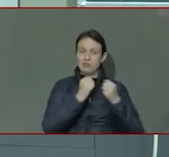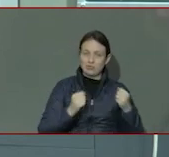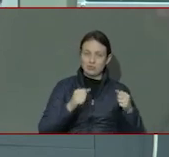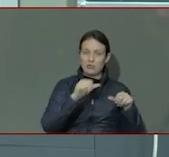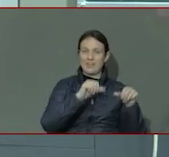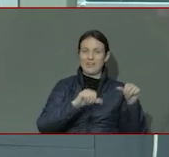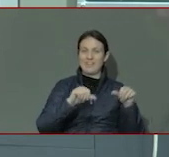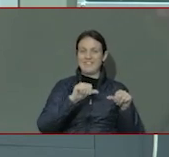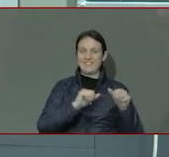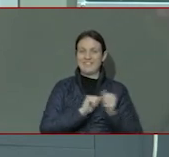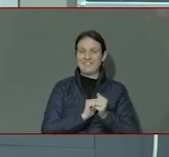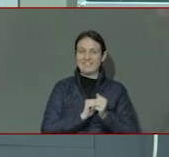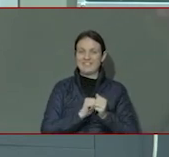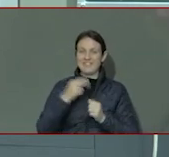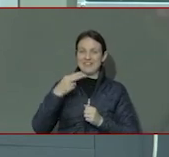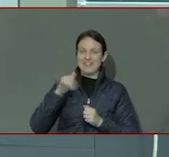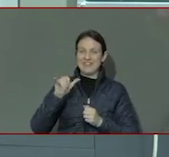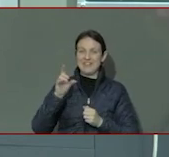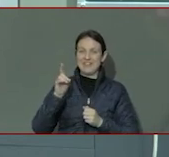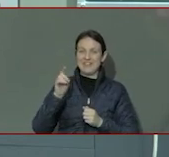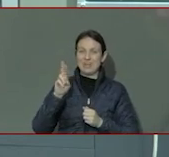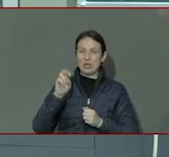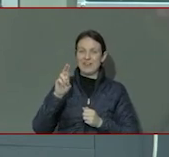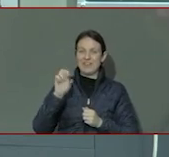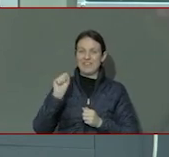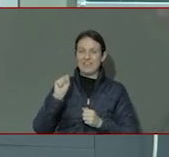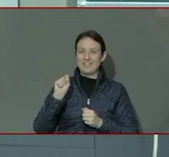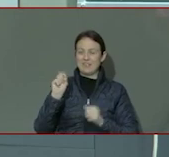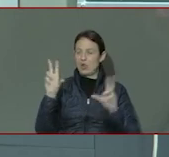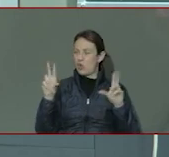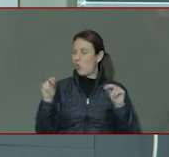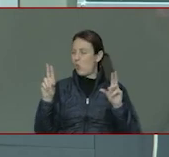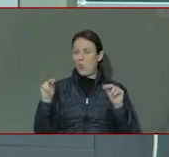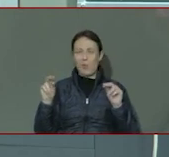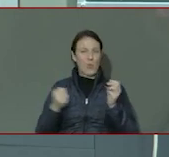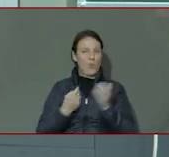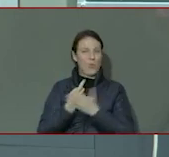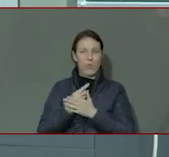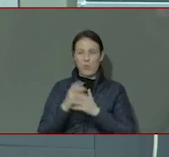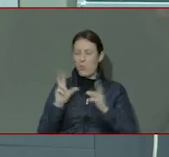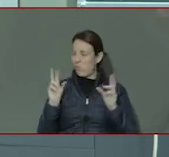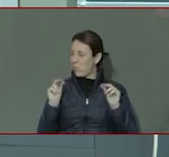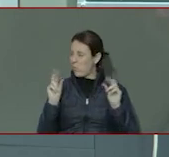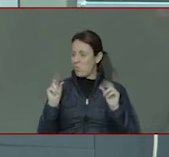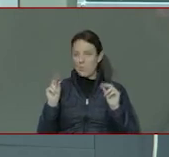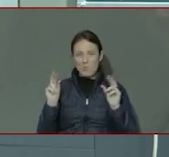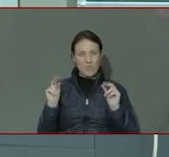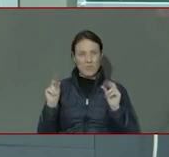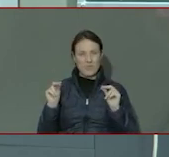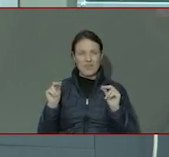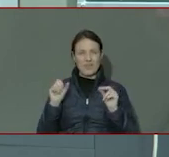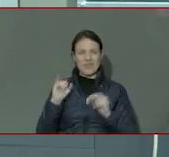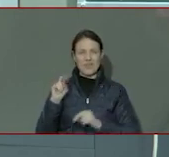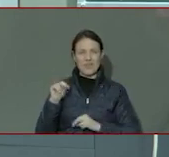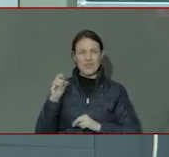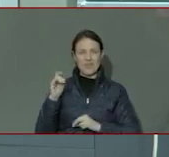acid. Hydrolysis, no. No hydrolysis. Indicator,